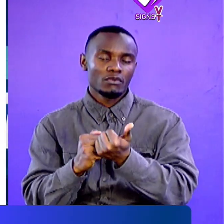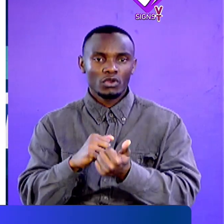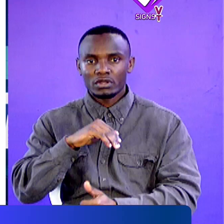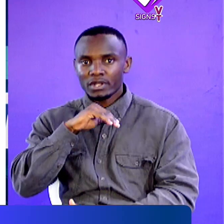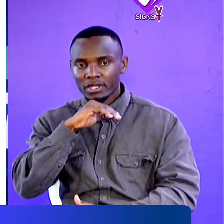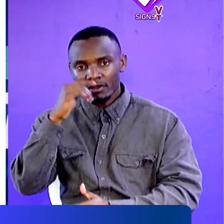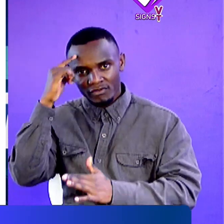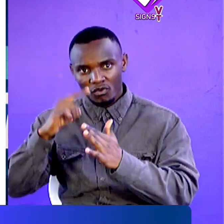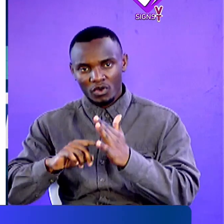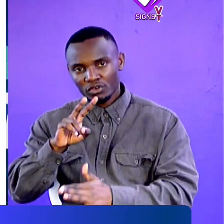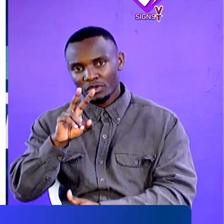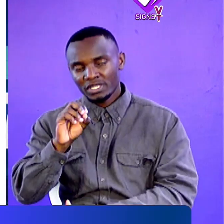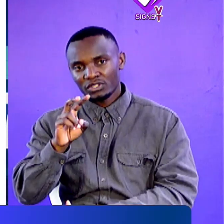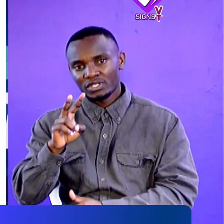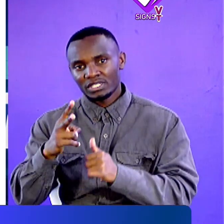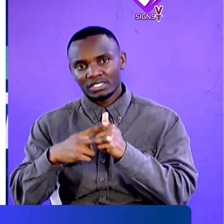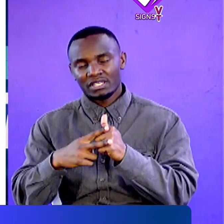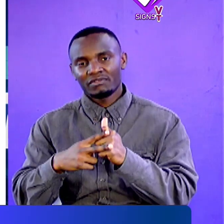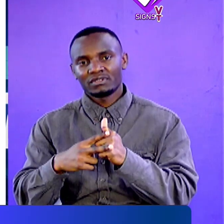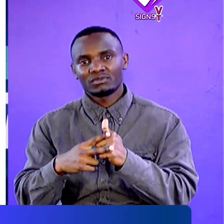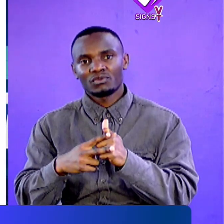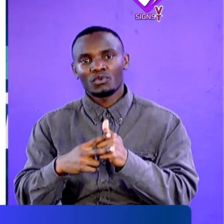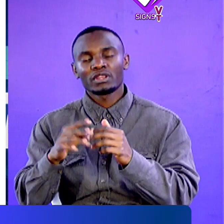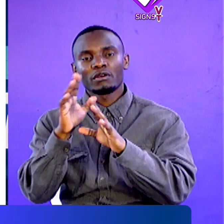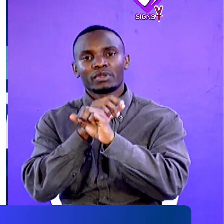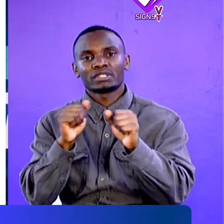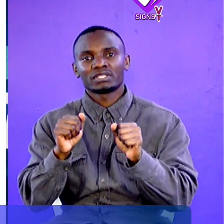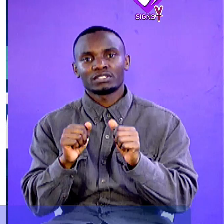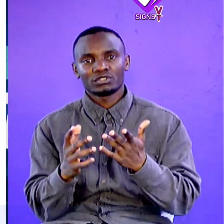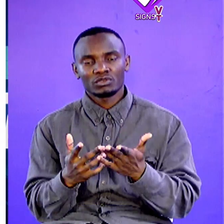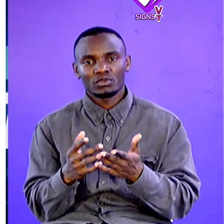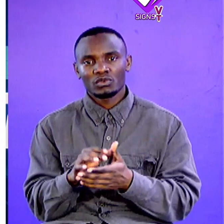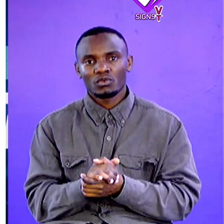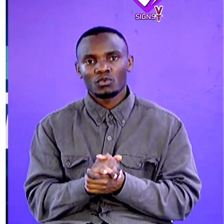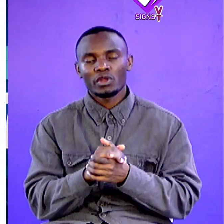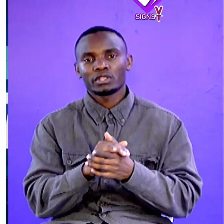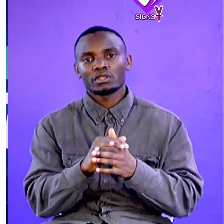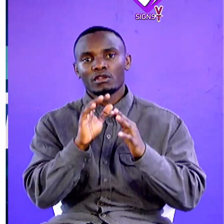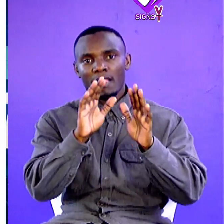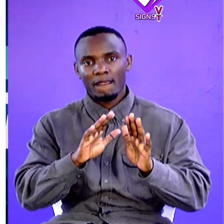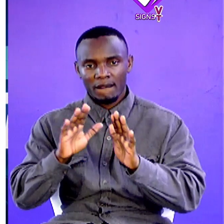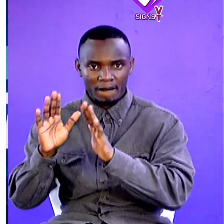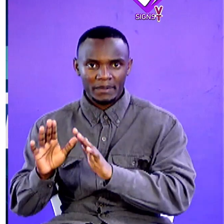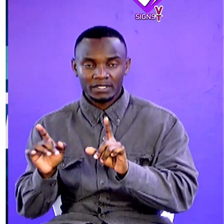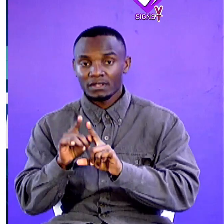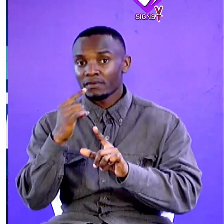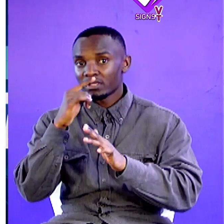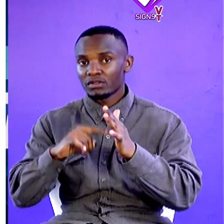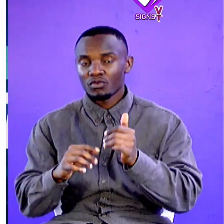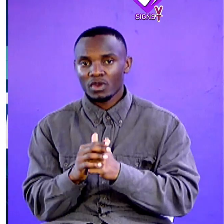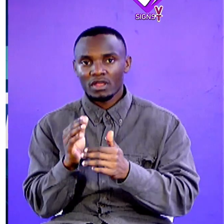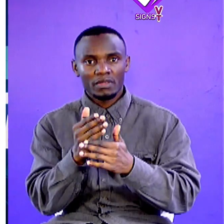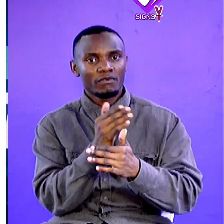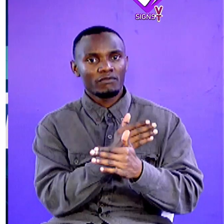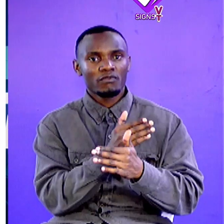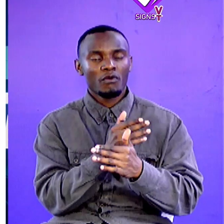2027 presidential contest. Jubilee Party Vice Chairman Dan David Morathe said the former ruling outfit